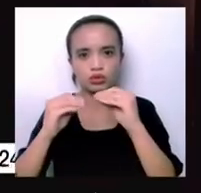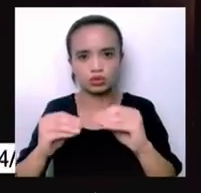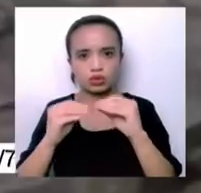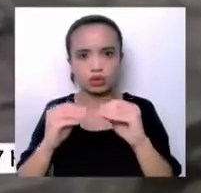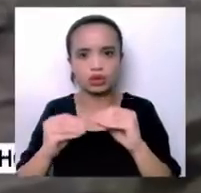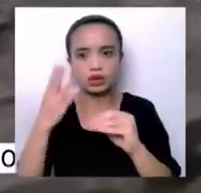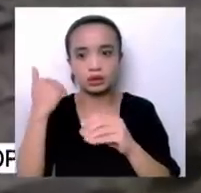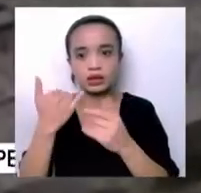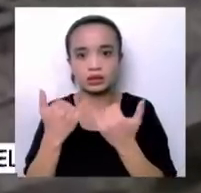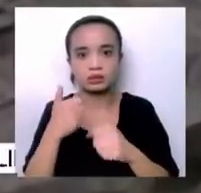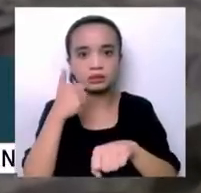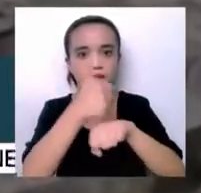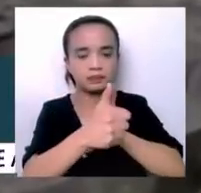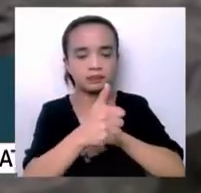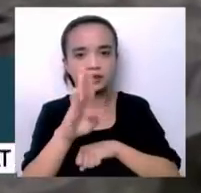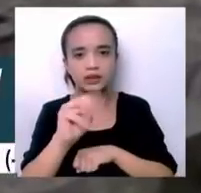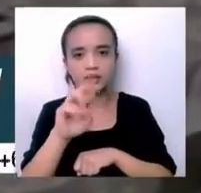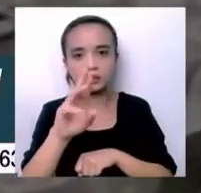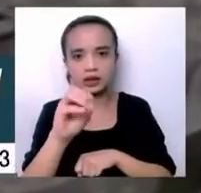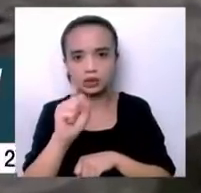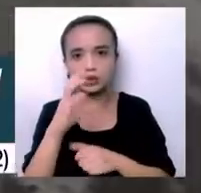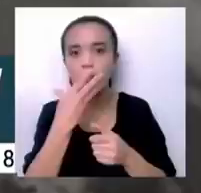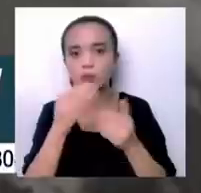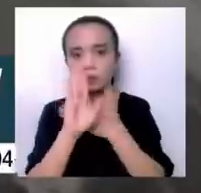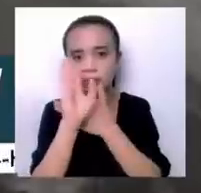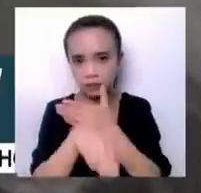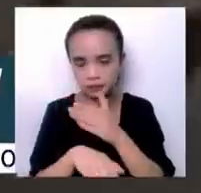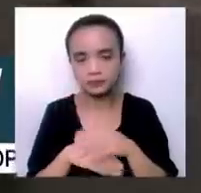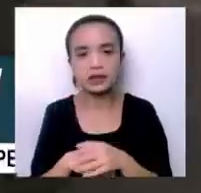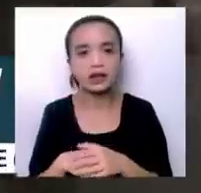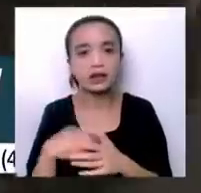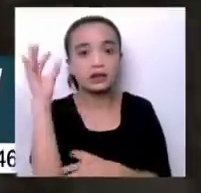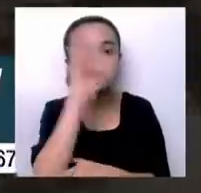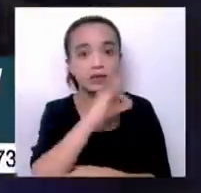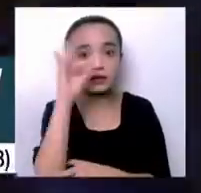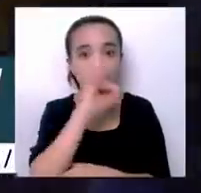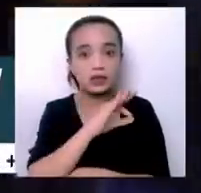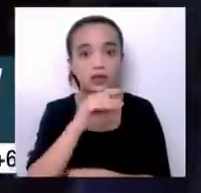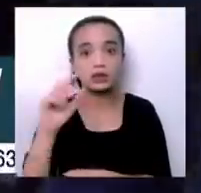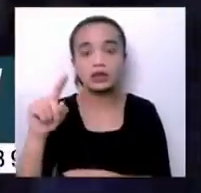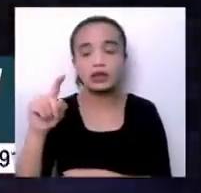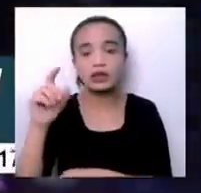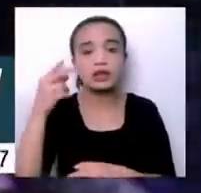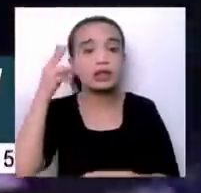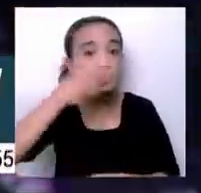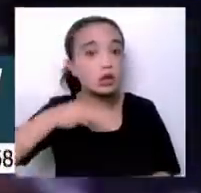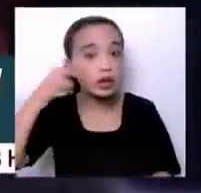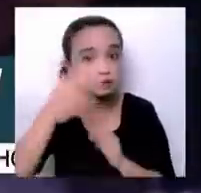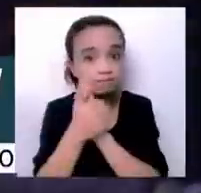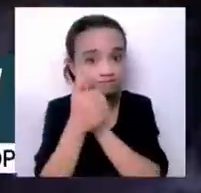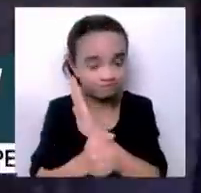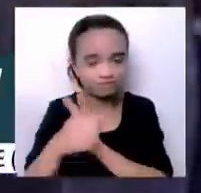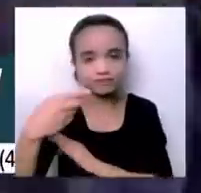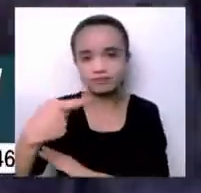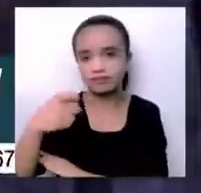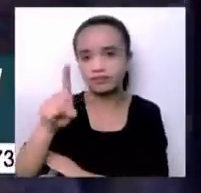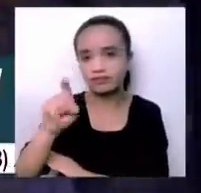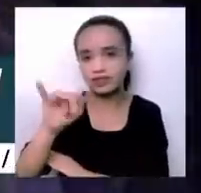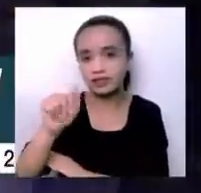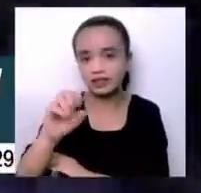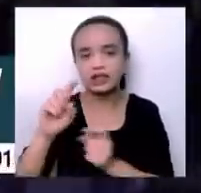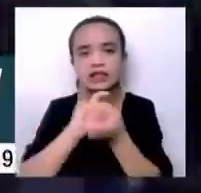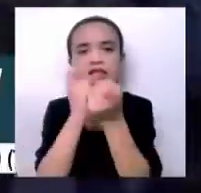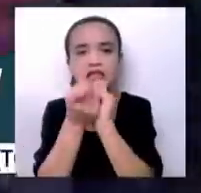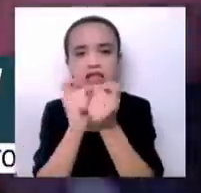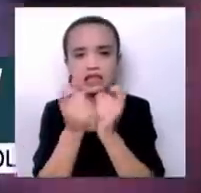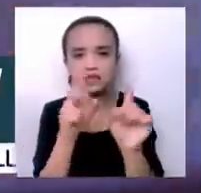of the Marcosists to power. For Filipino historian Xiao Chua, he believes people have also changed their views about those dark